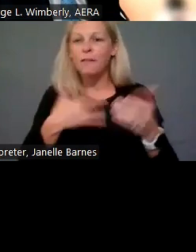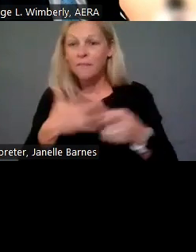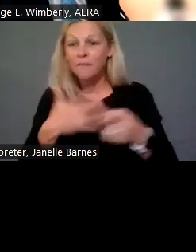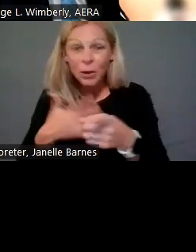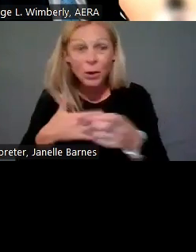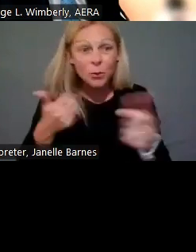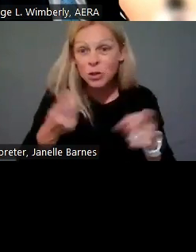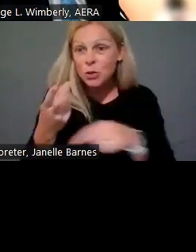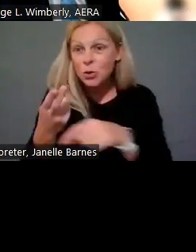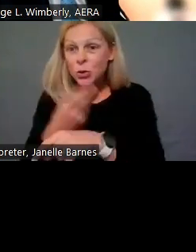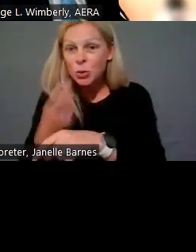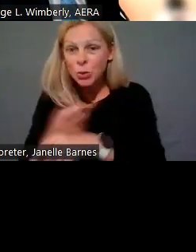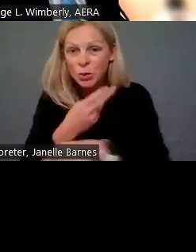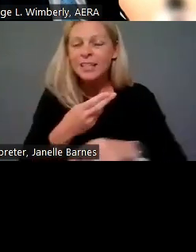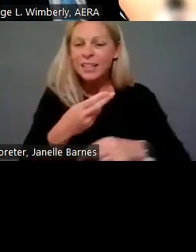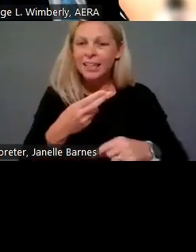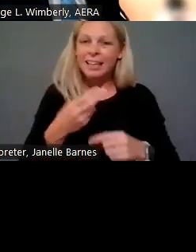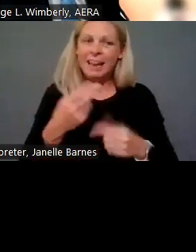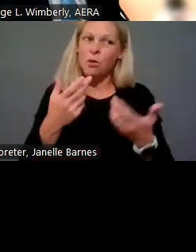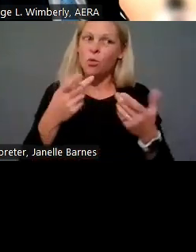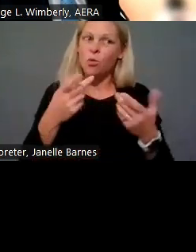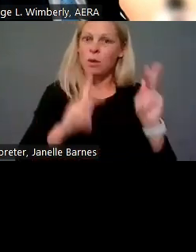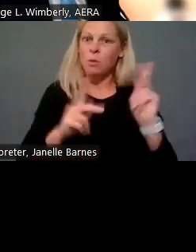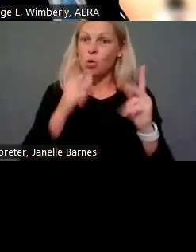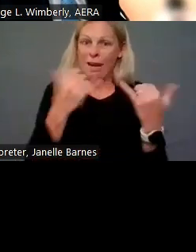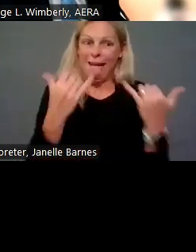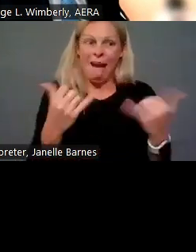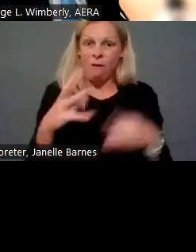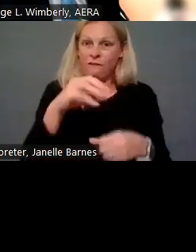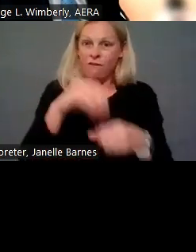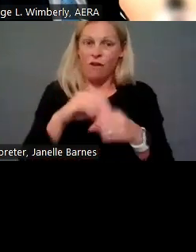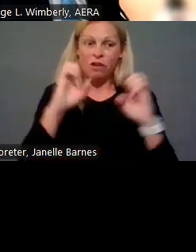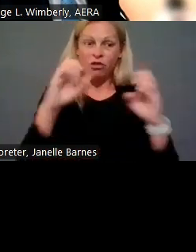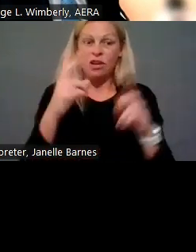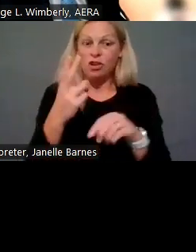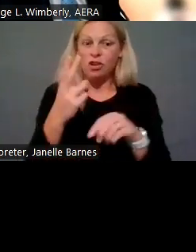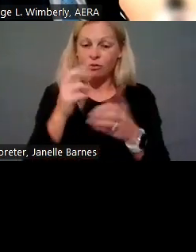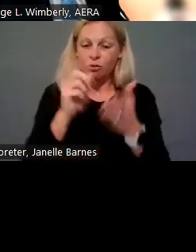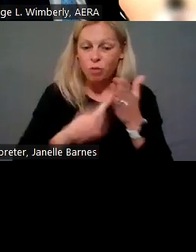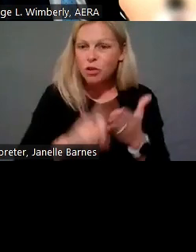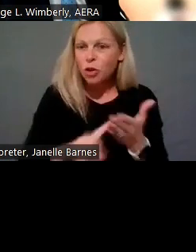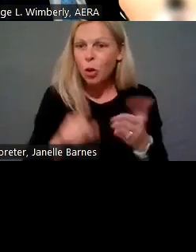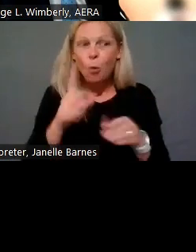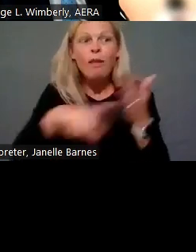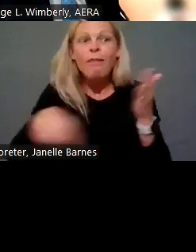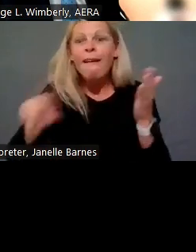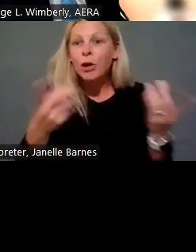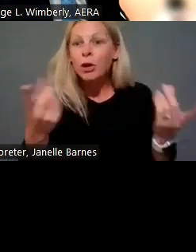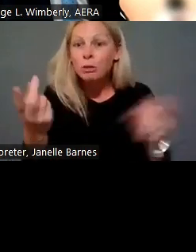and sort of the pulse of the field of people in education research. This is great.